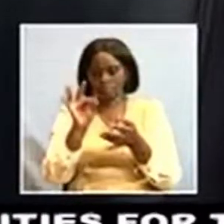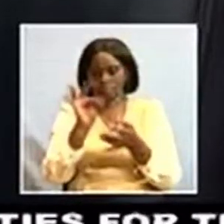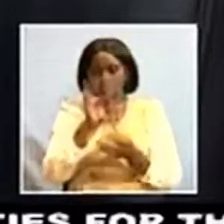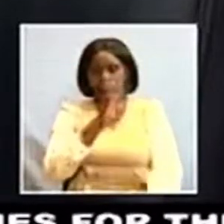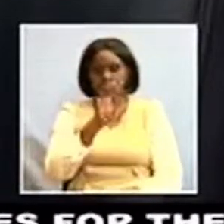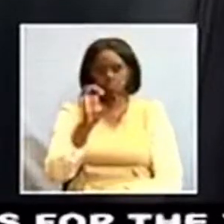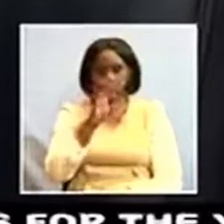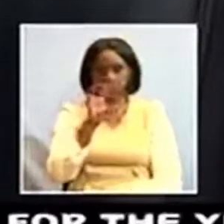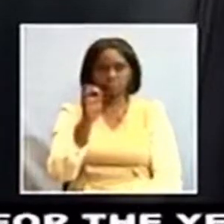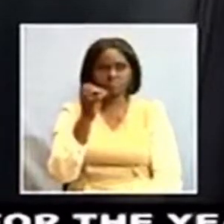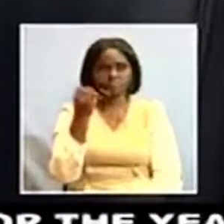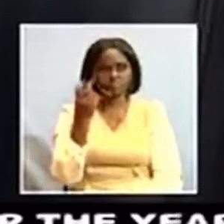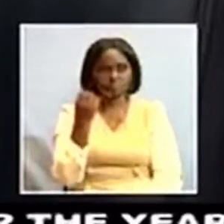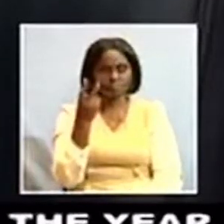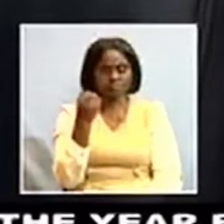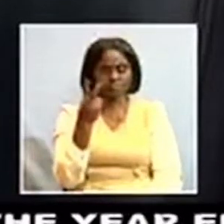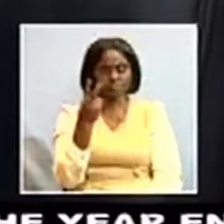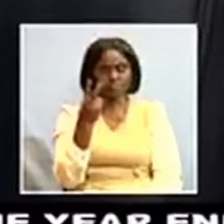2,569,412.